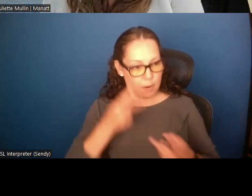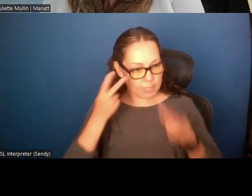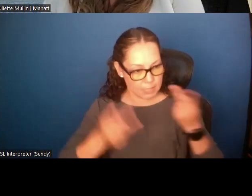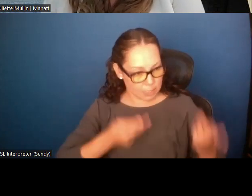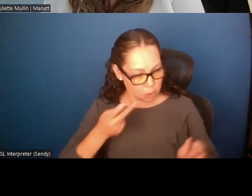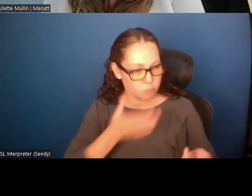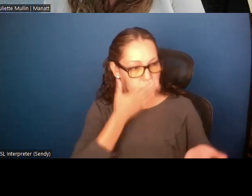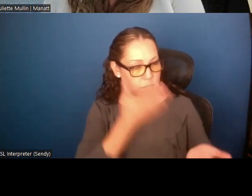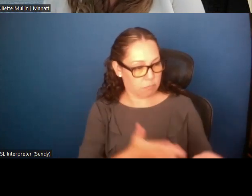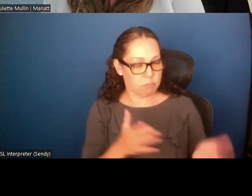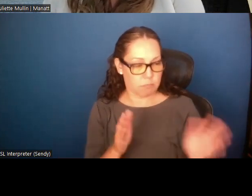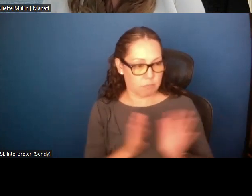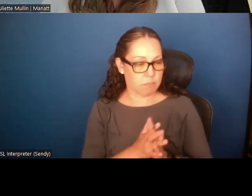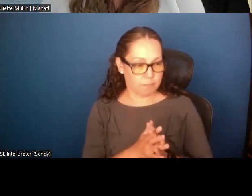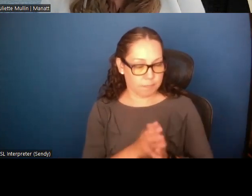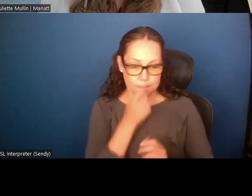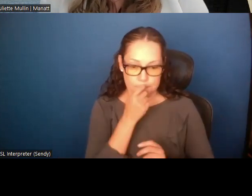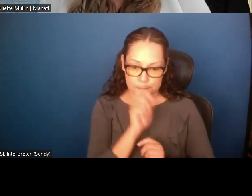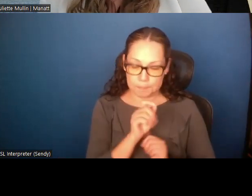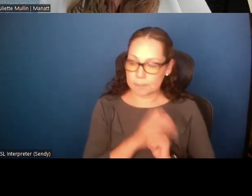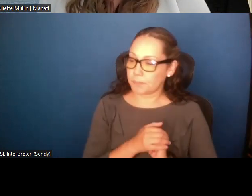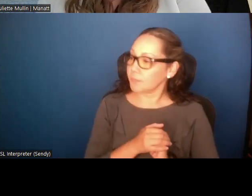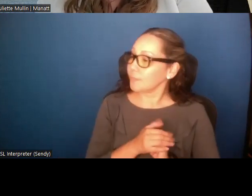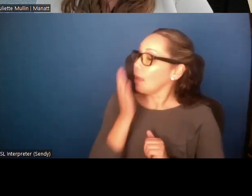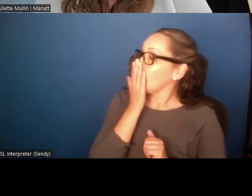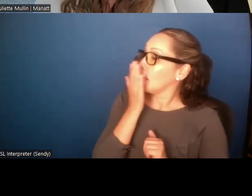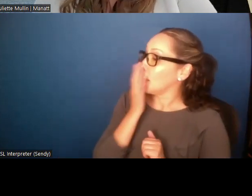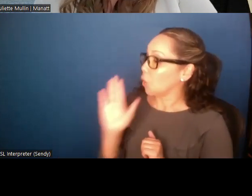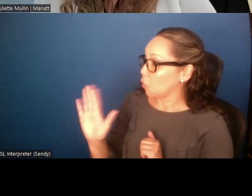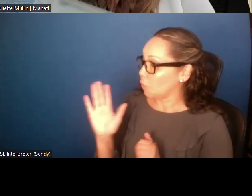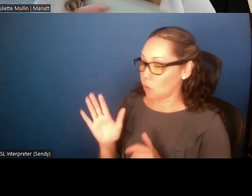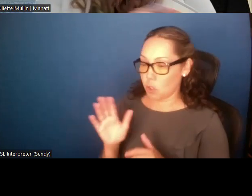Thank you. Thank you for your comments, Teresa.